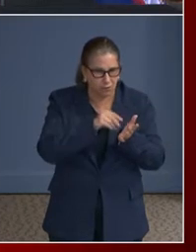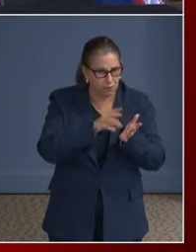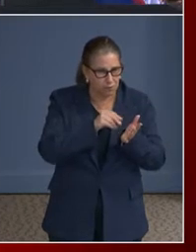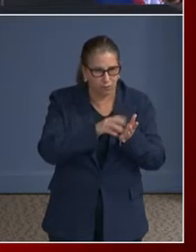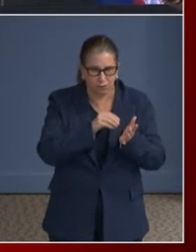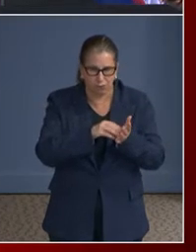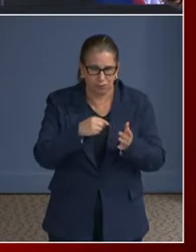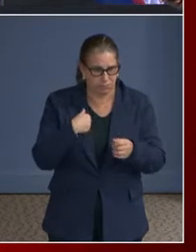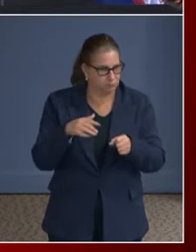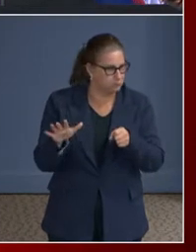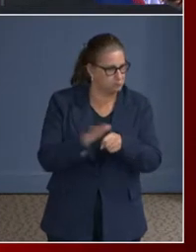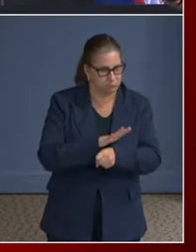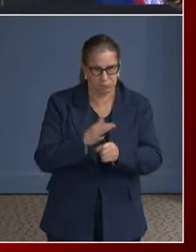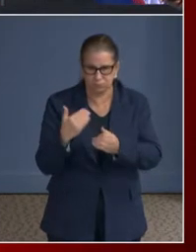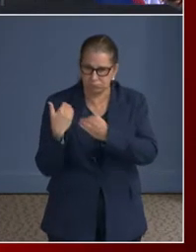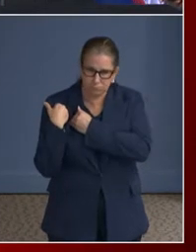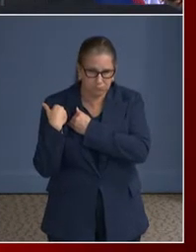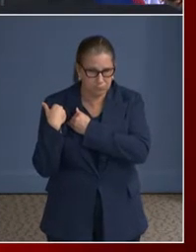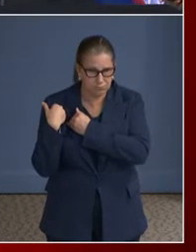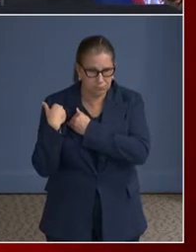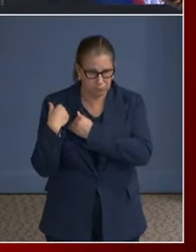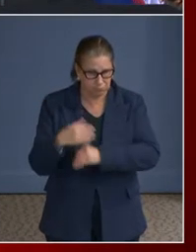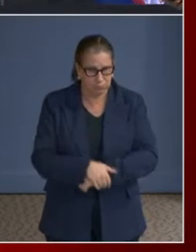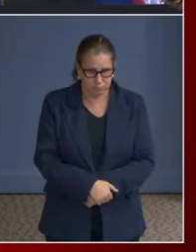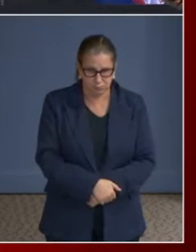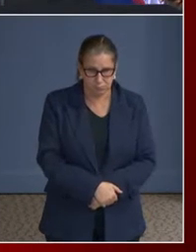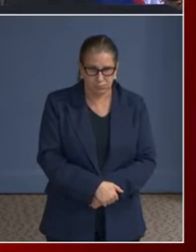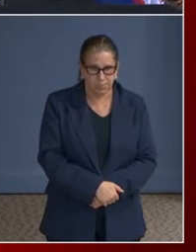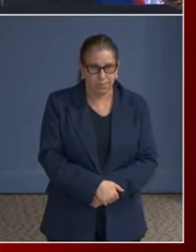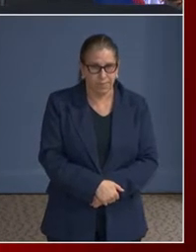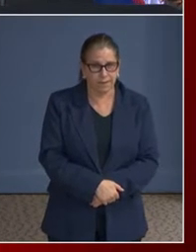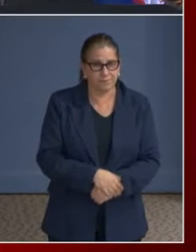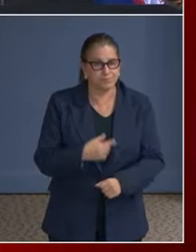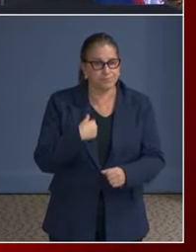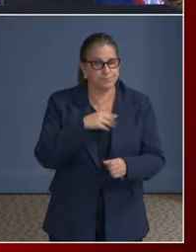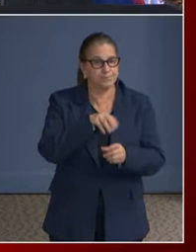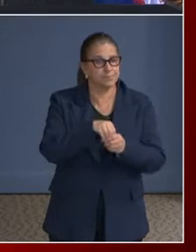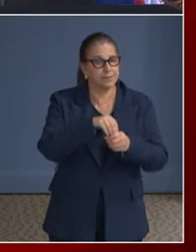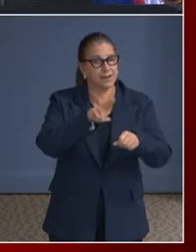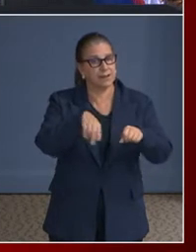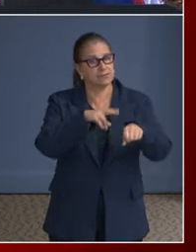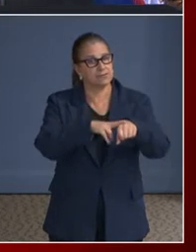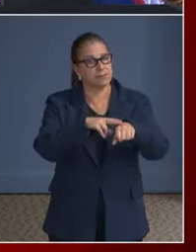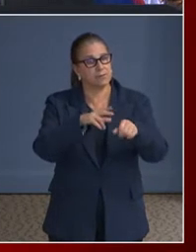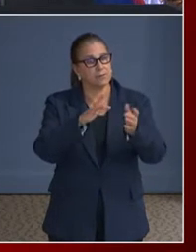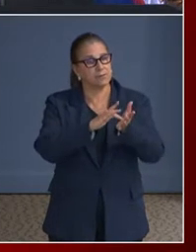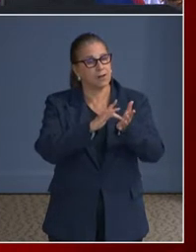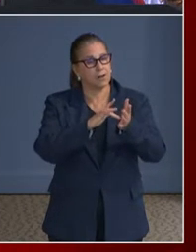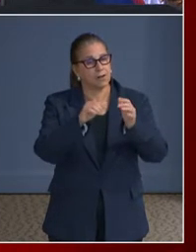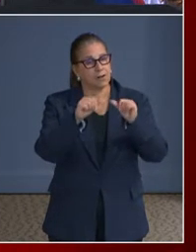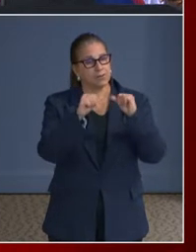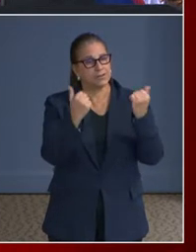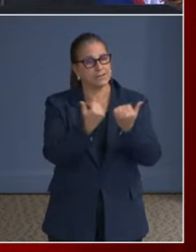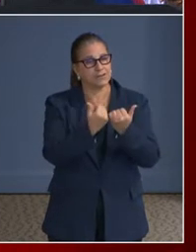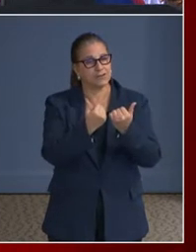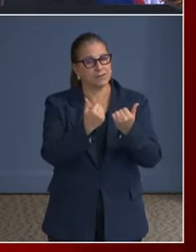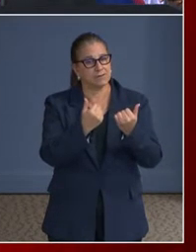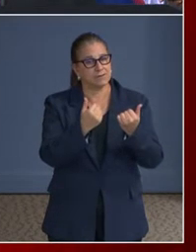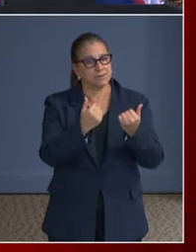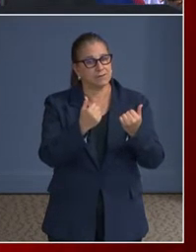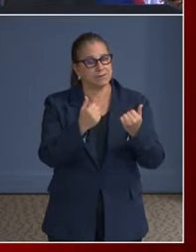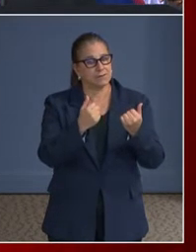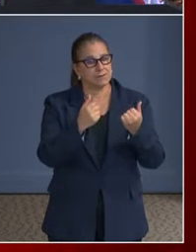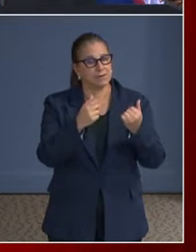will tell you that when I participated in the National Medical Association's annual meeting and scientific